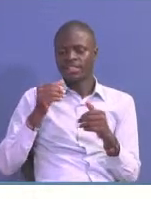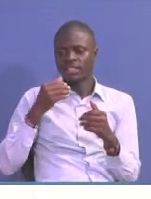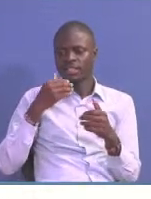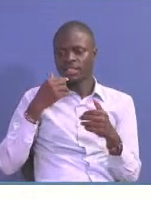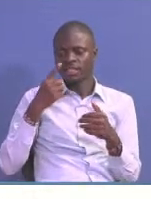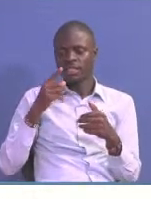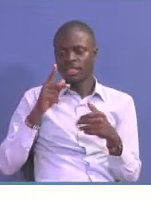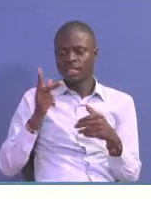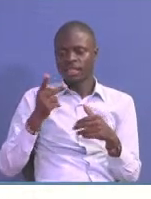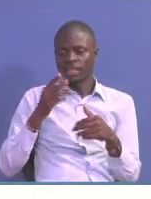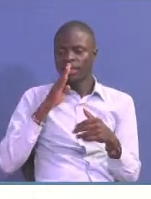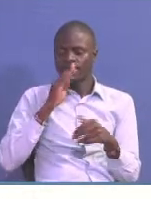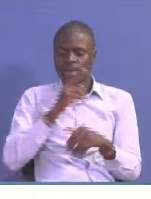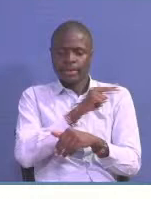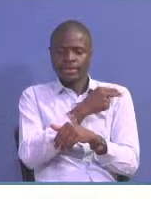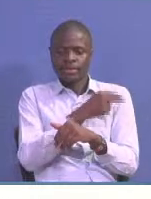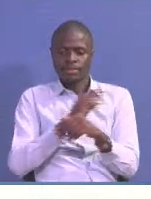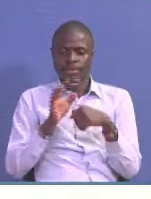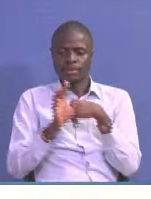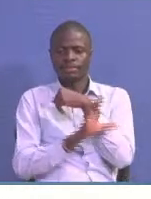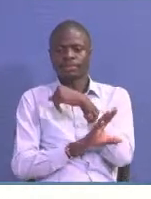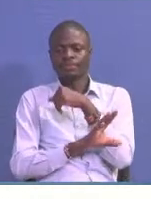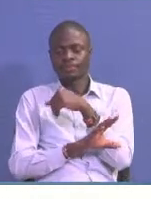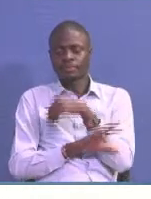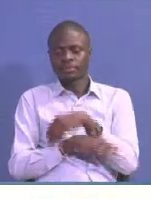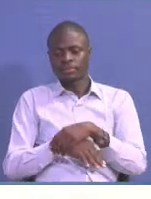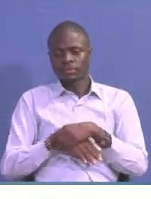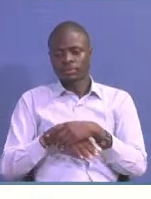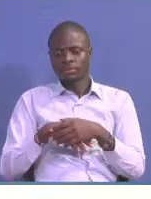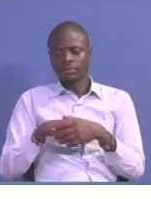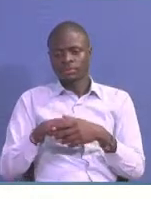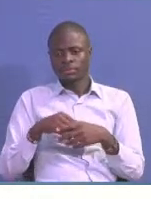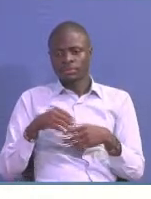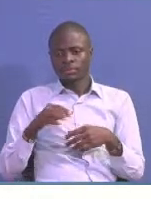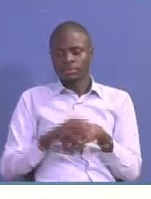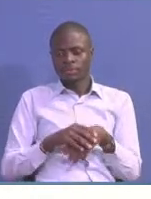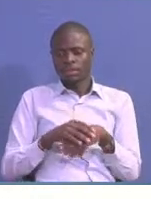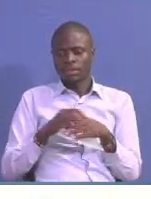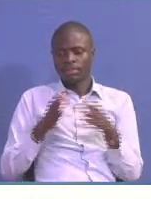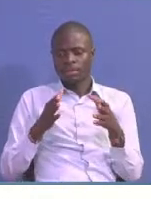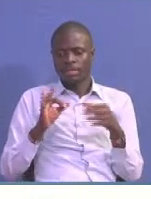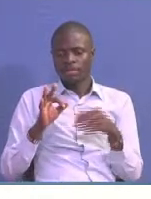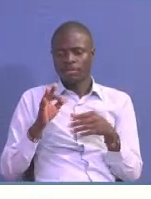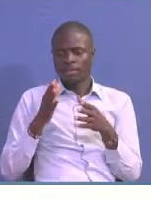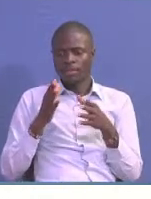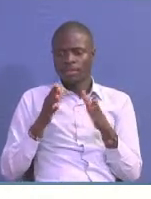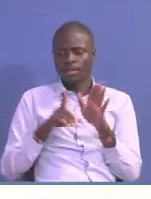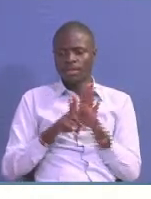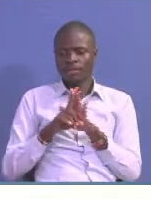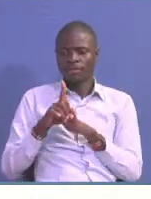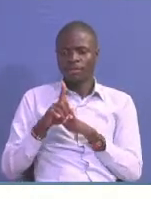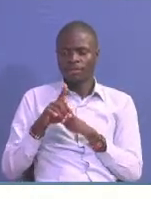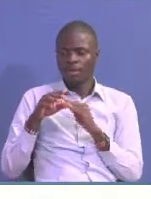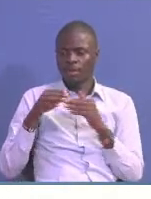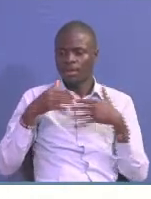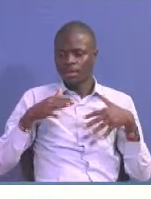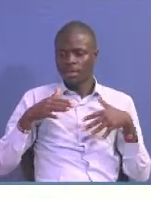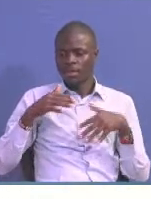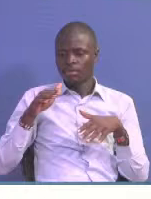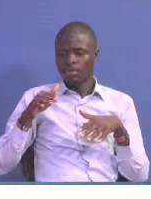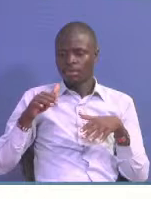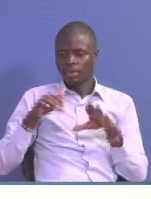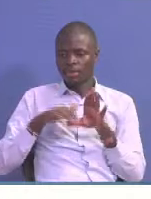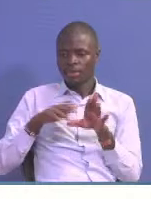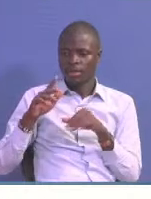very hospitable country, courtesy of the recent the developments and the people around the